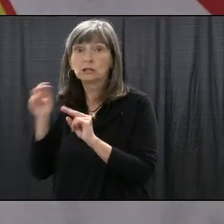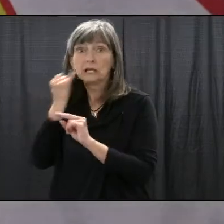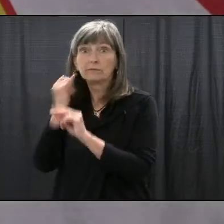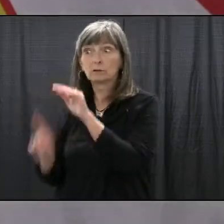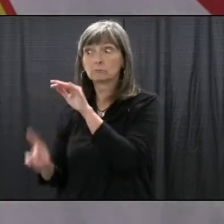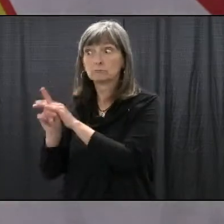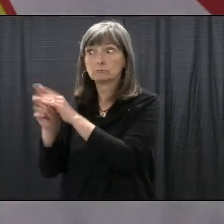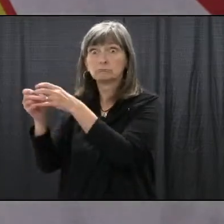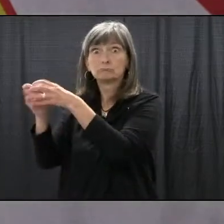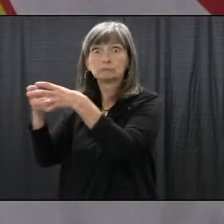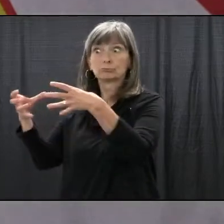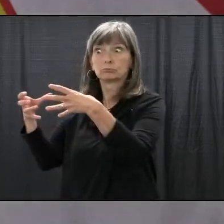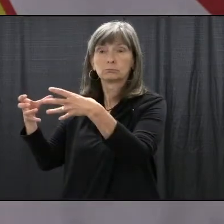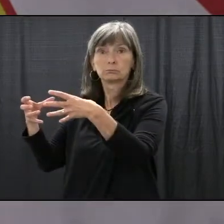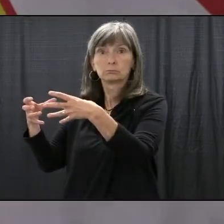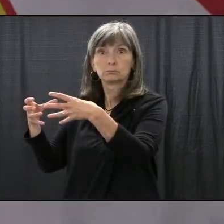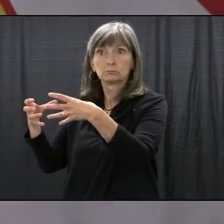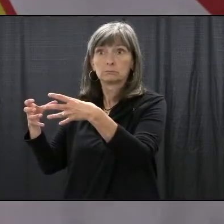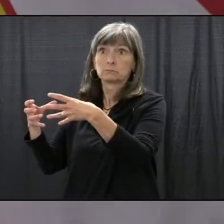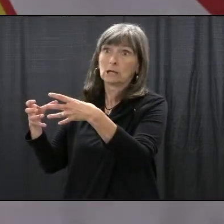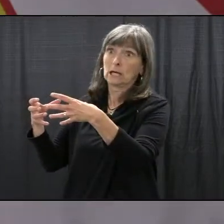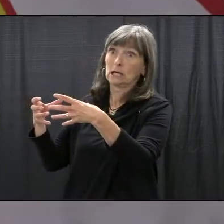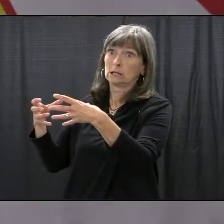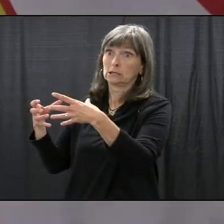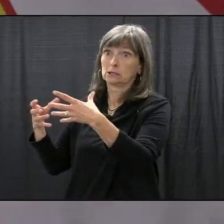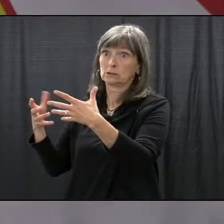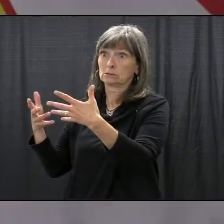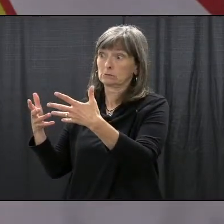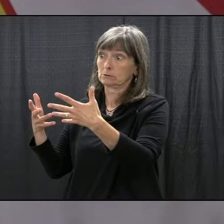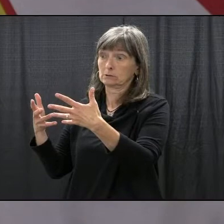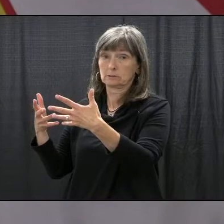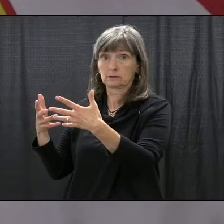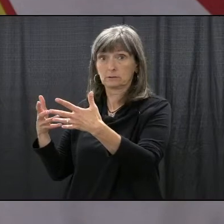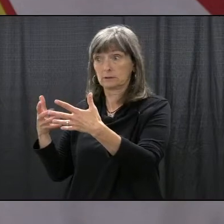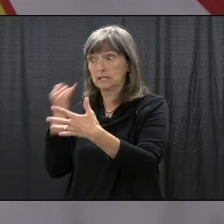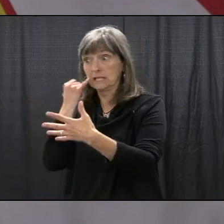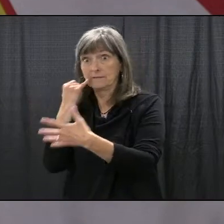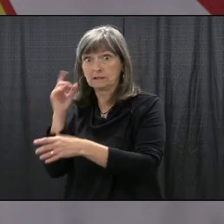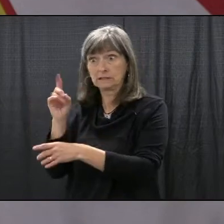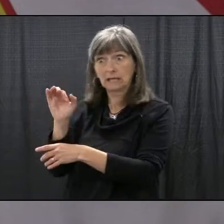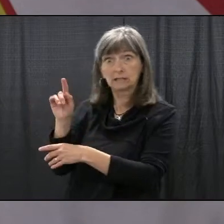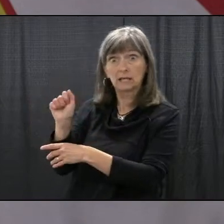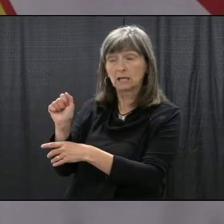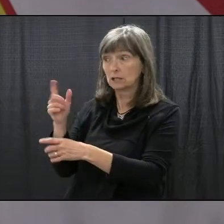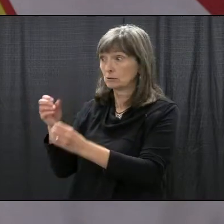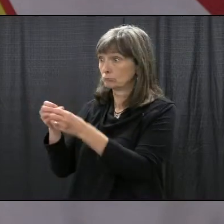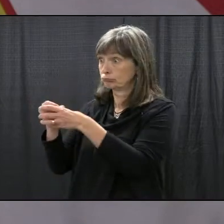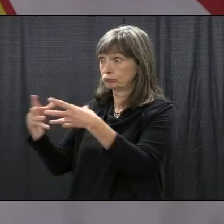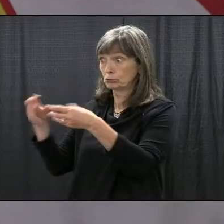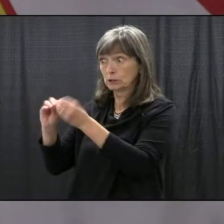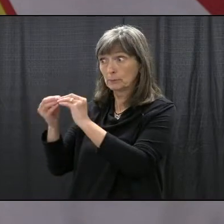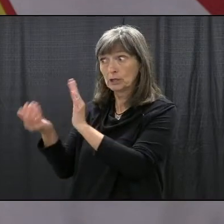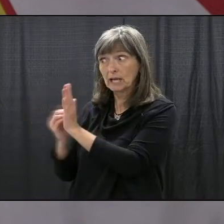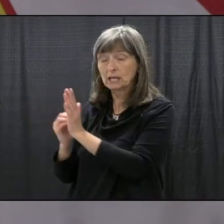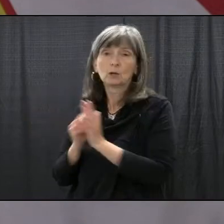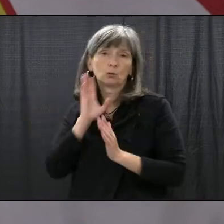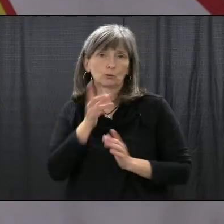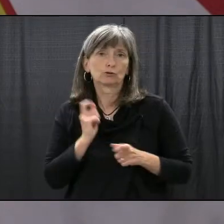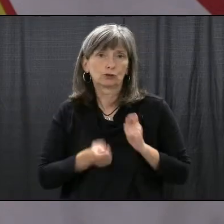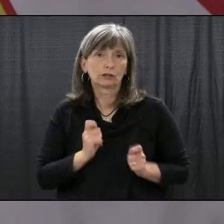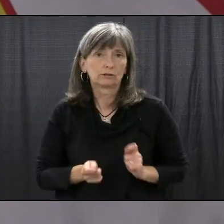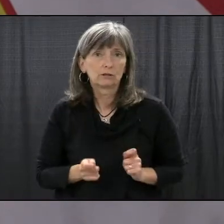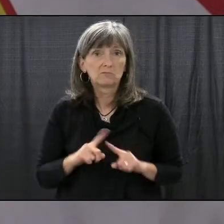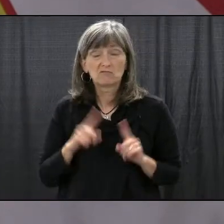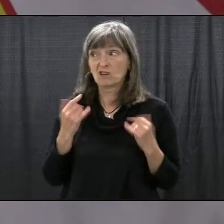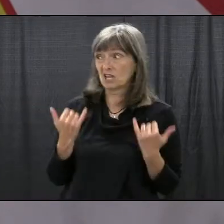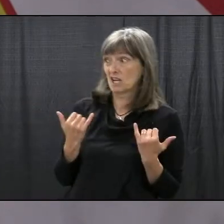occur, especially with respect to variants of concern, then we'll adjust accordingly. But right now, the